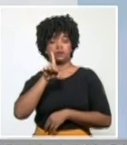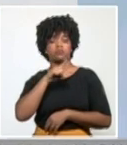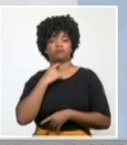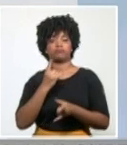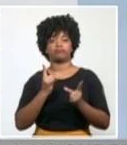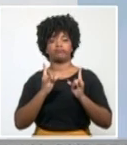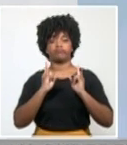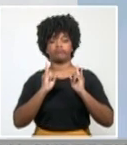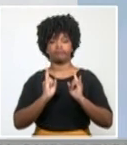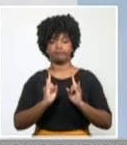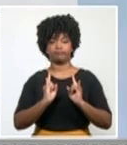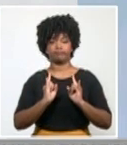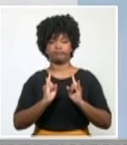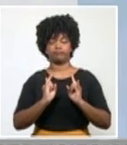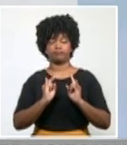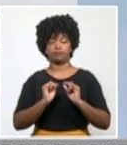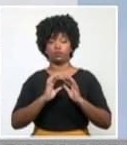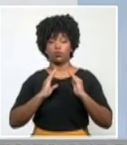5.17%.